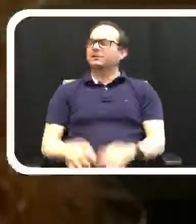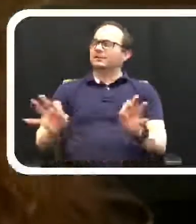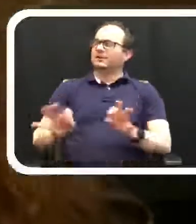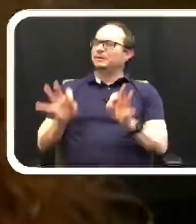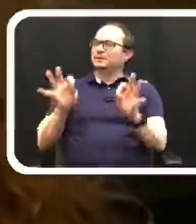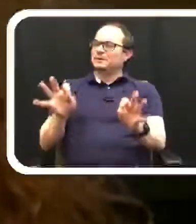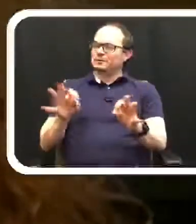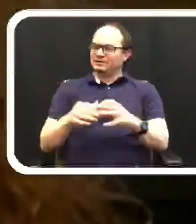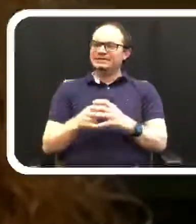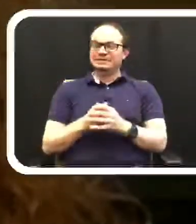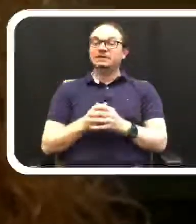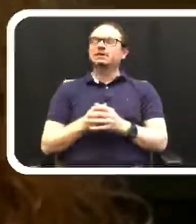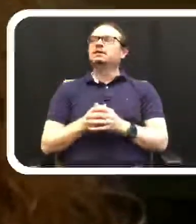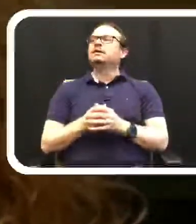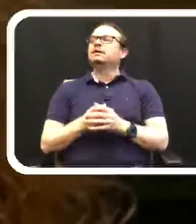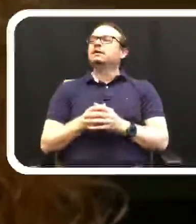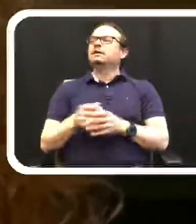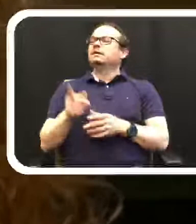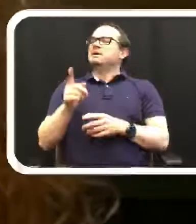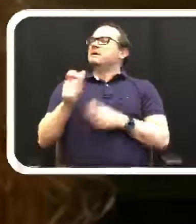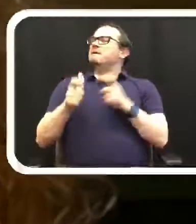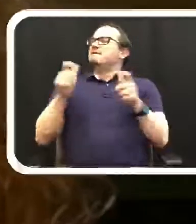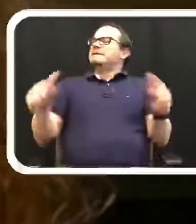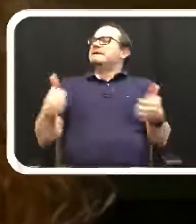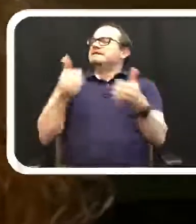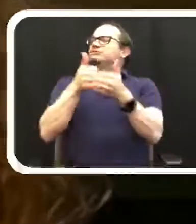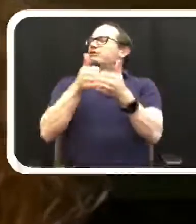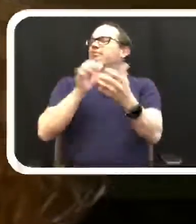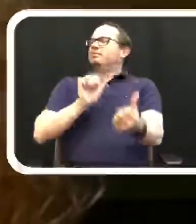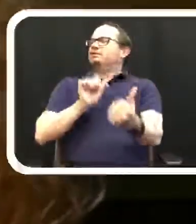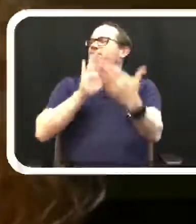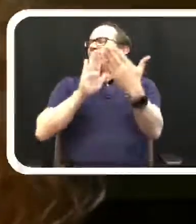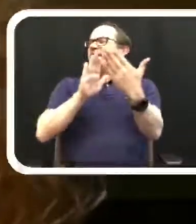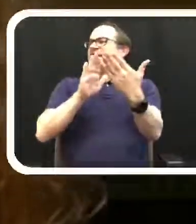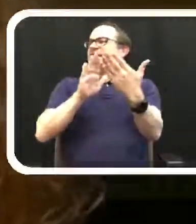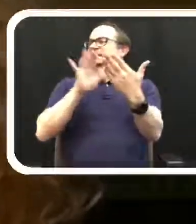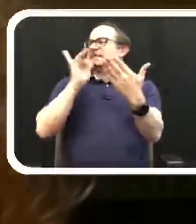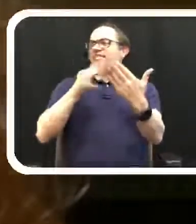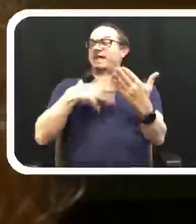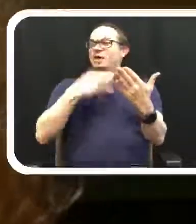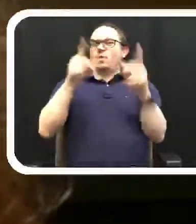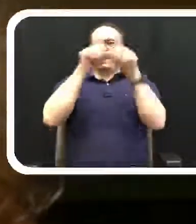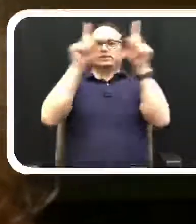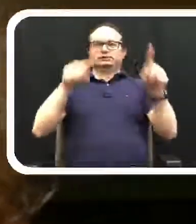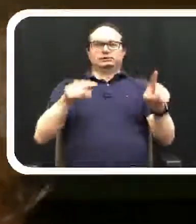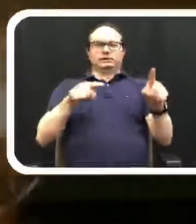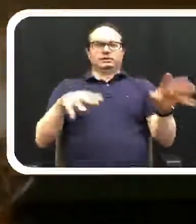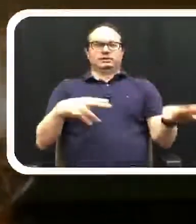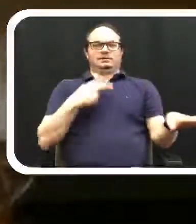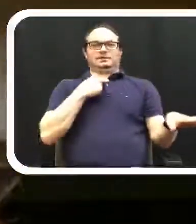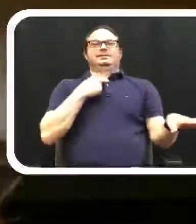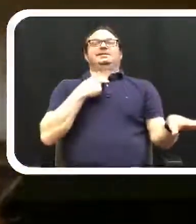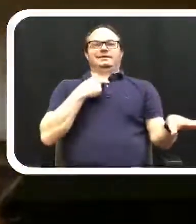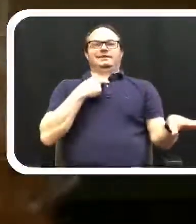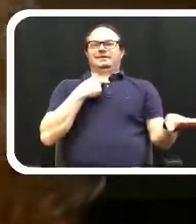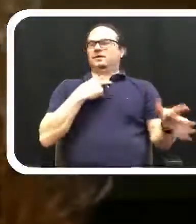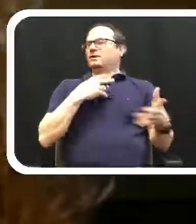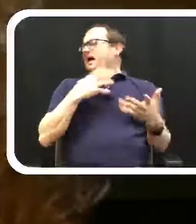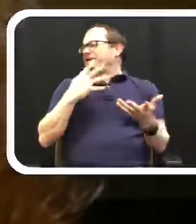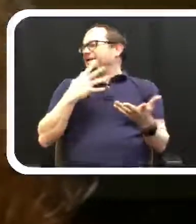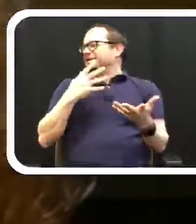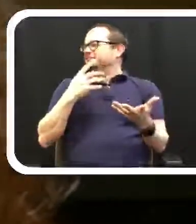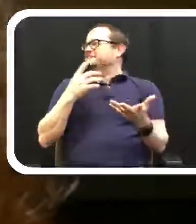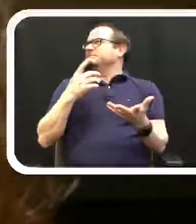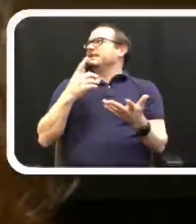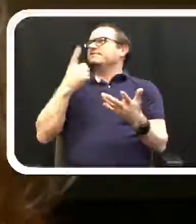Perfect. Now, what is the biggest challenge? You said, facing that white screen on the computer is, I would say, if